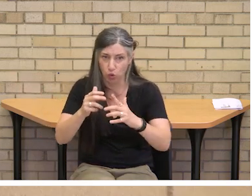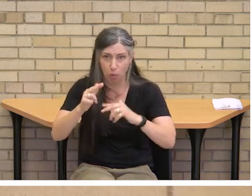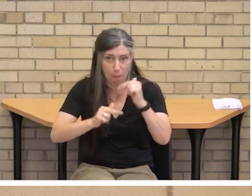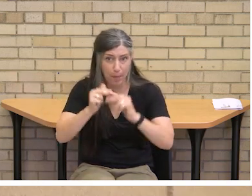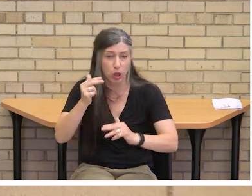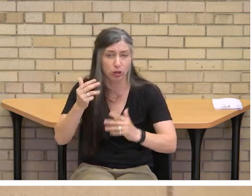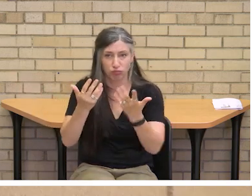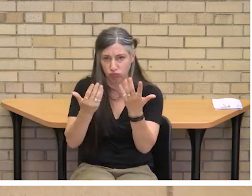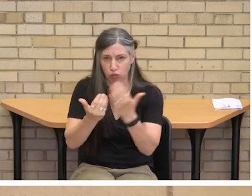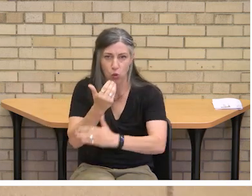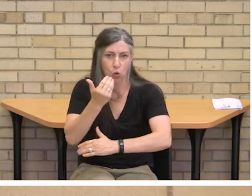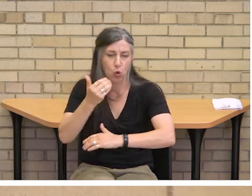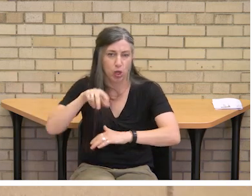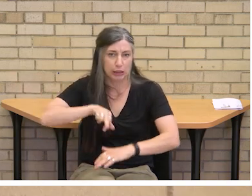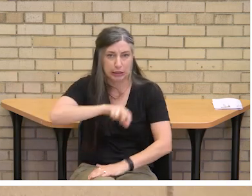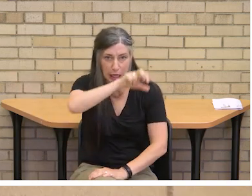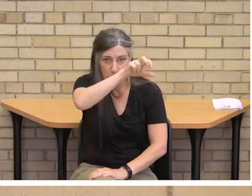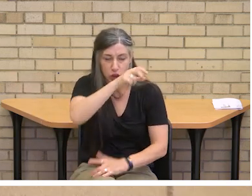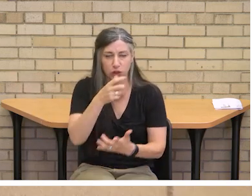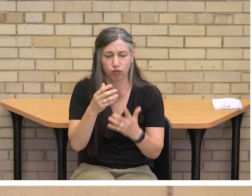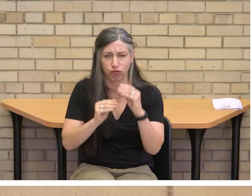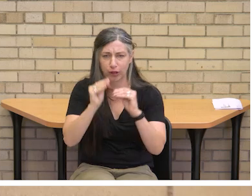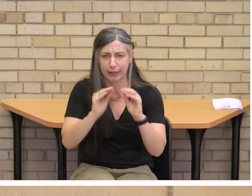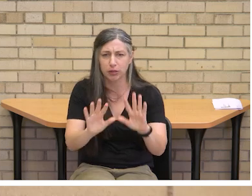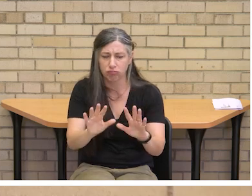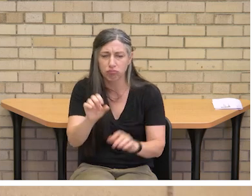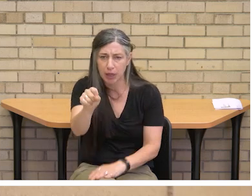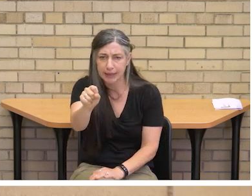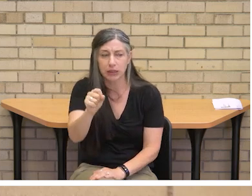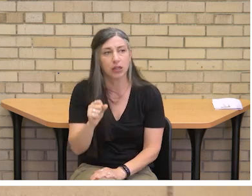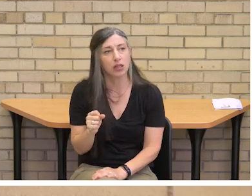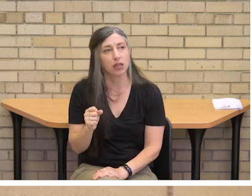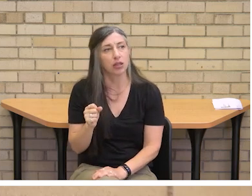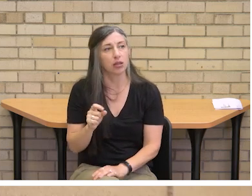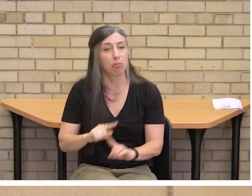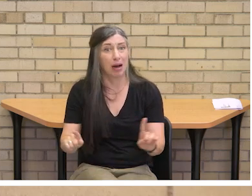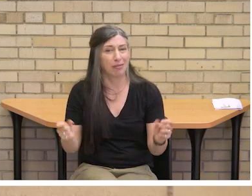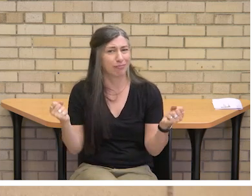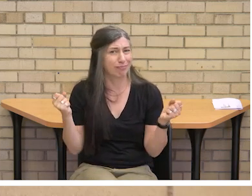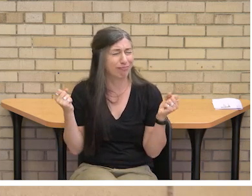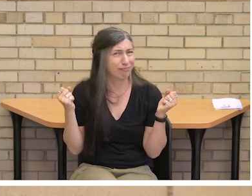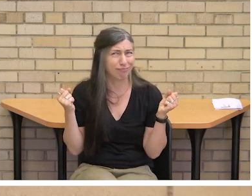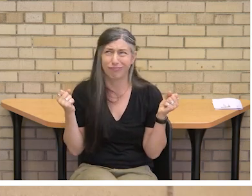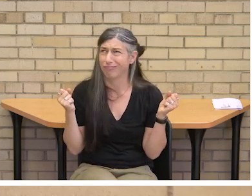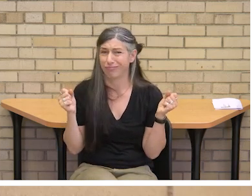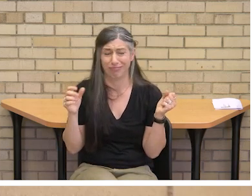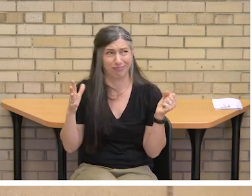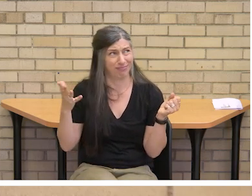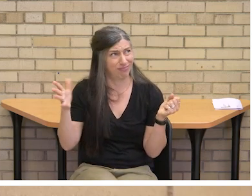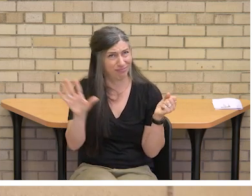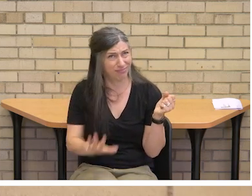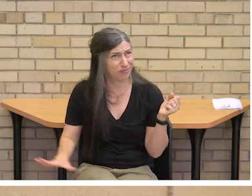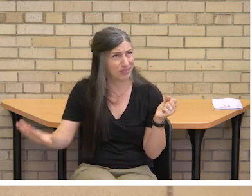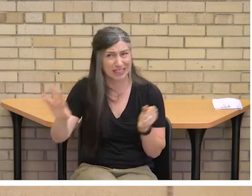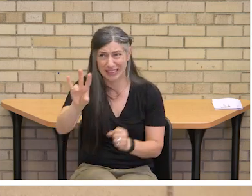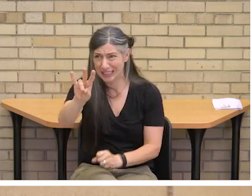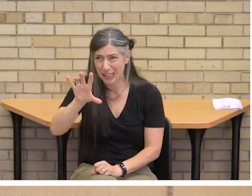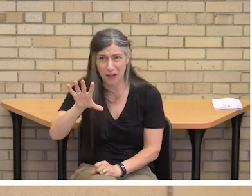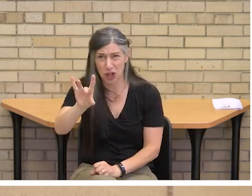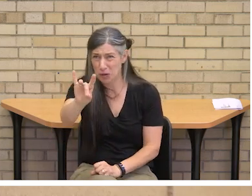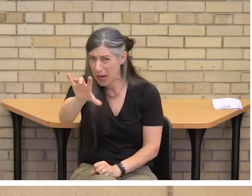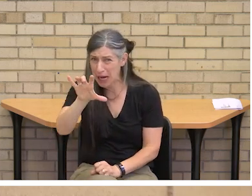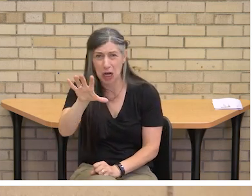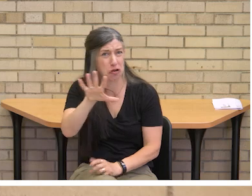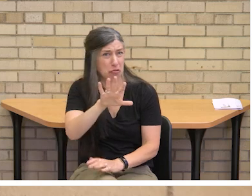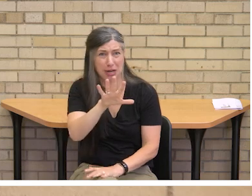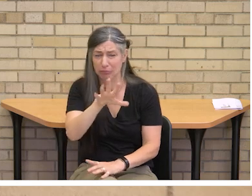rebuilding some of the city's staircases. But I will say that a lot of stairs, I mean, we've got 700 or 800 sets of stairs around